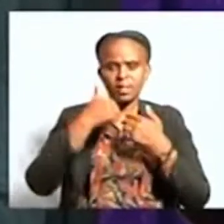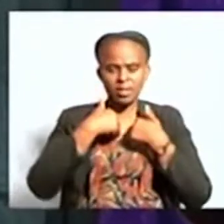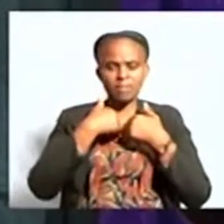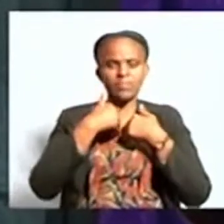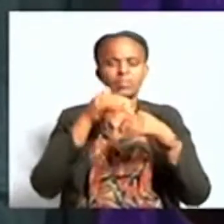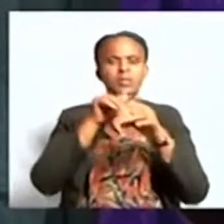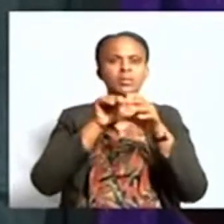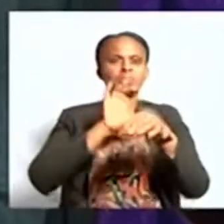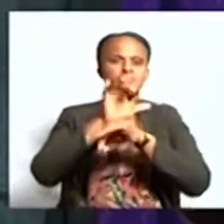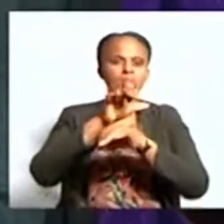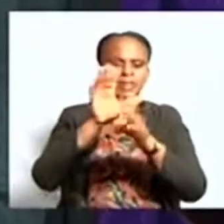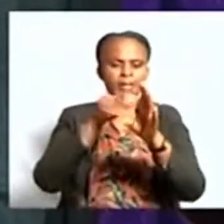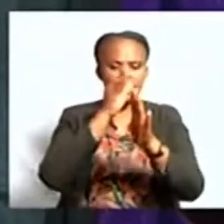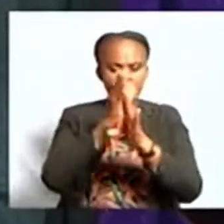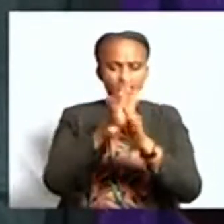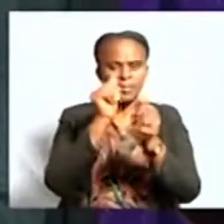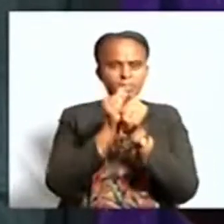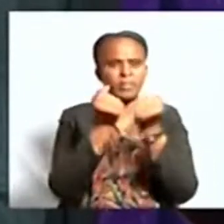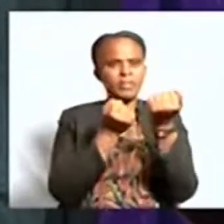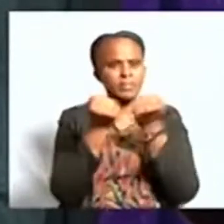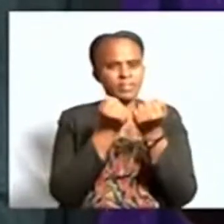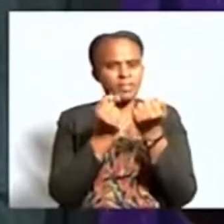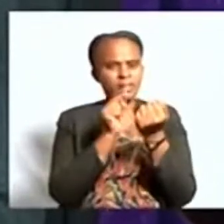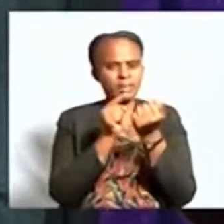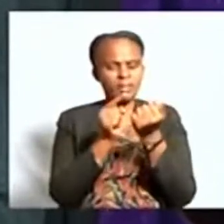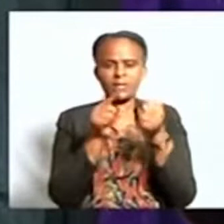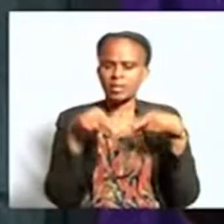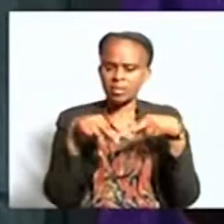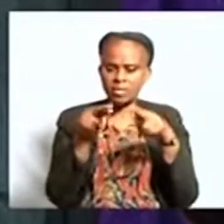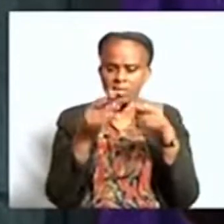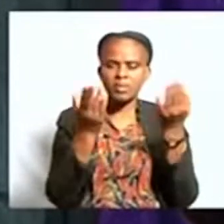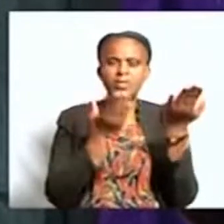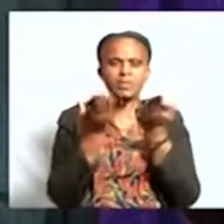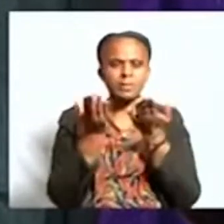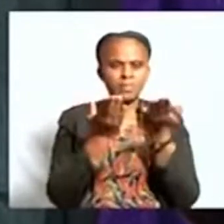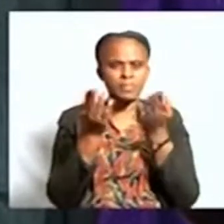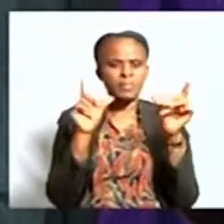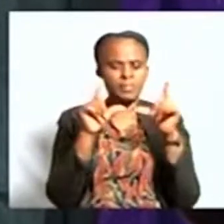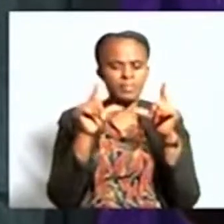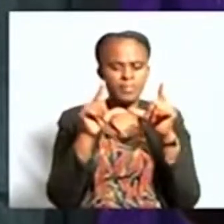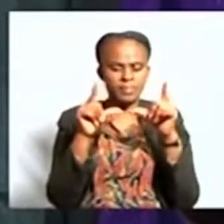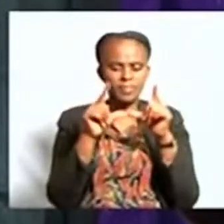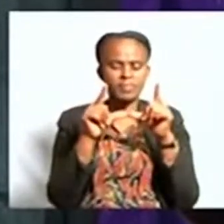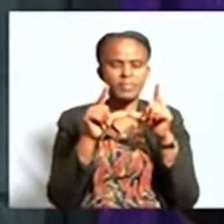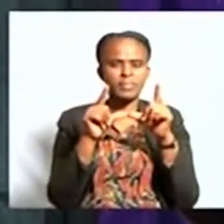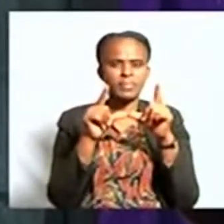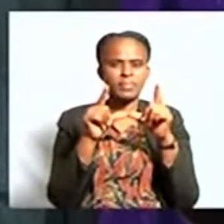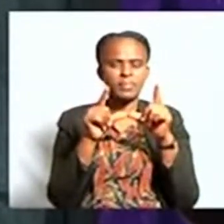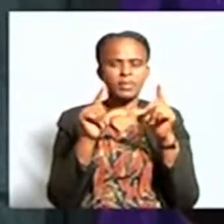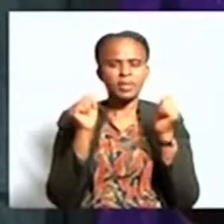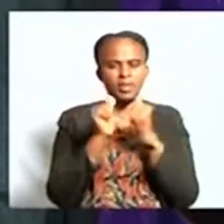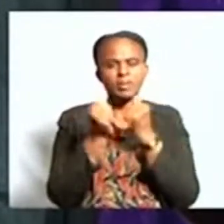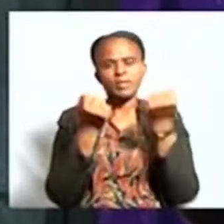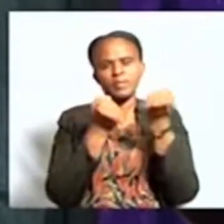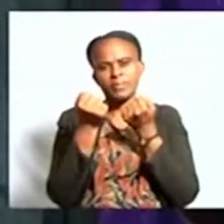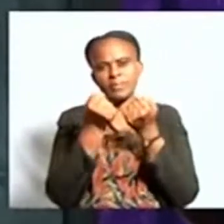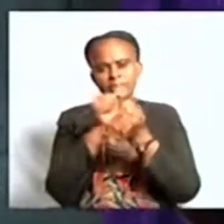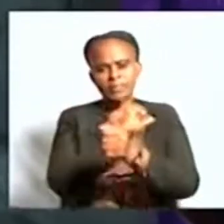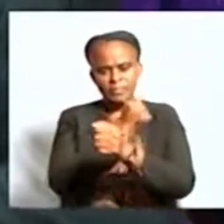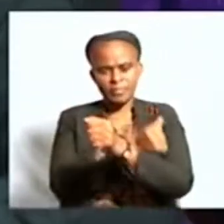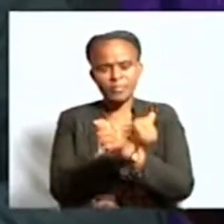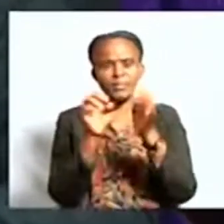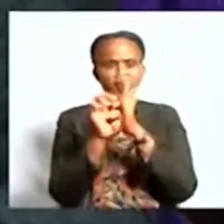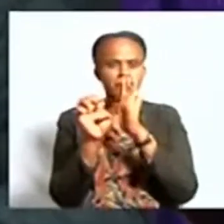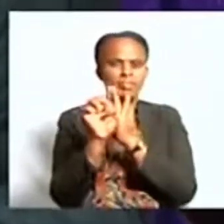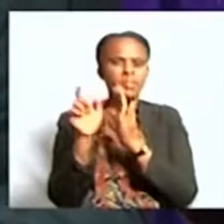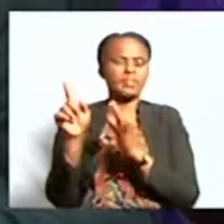force in relation to such vehicle a road service license and vehicle authorizing such